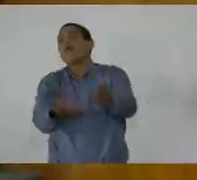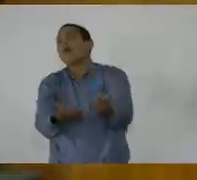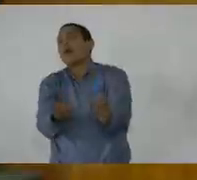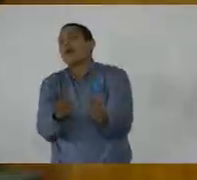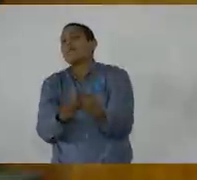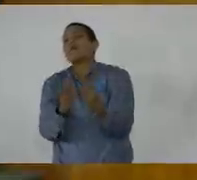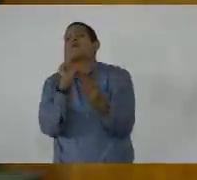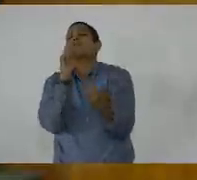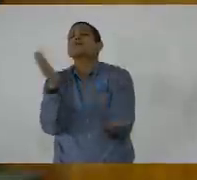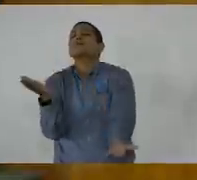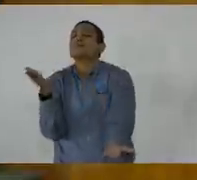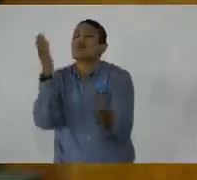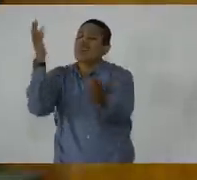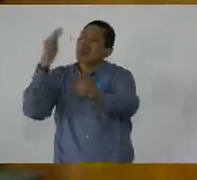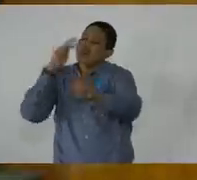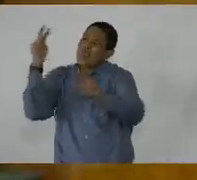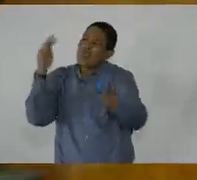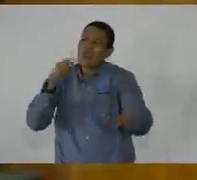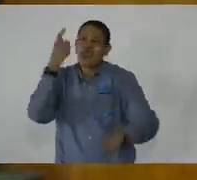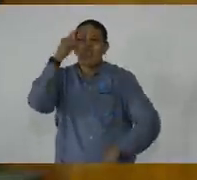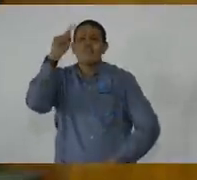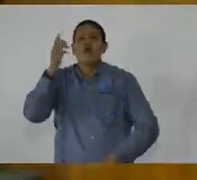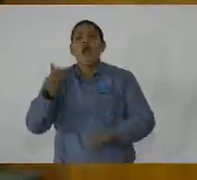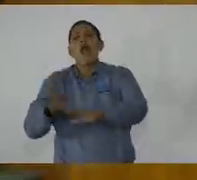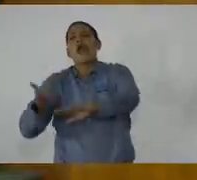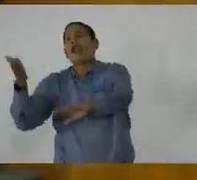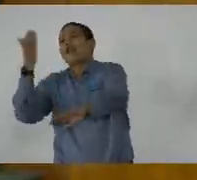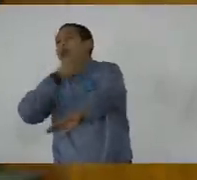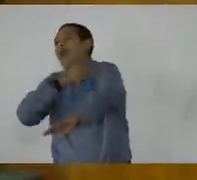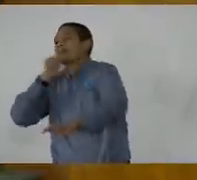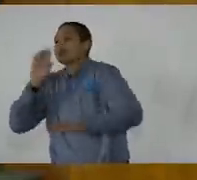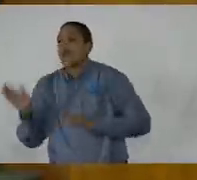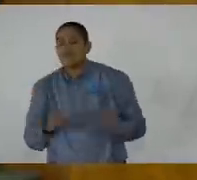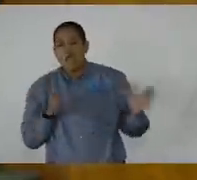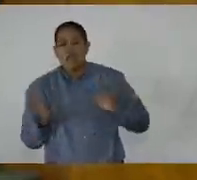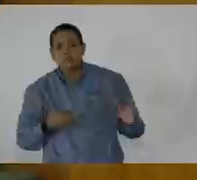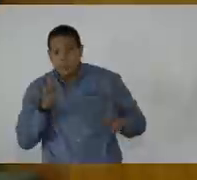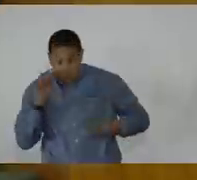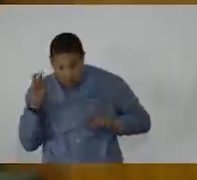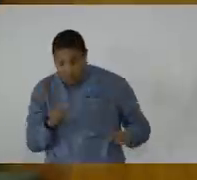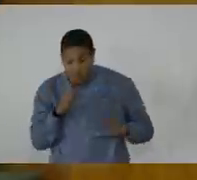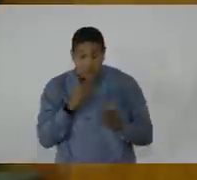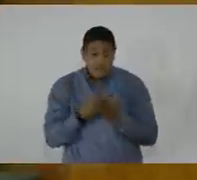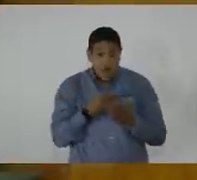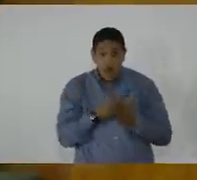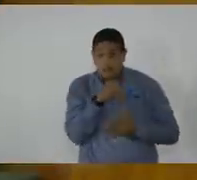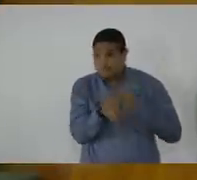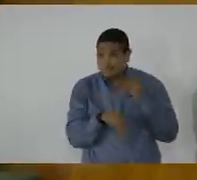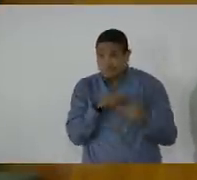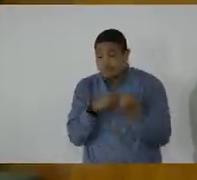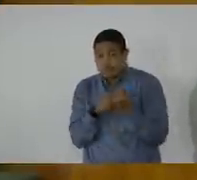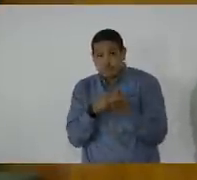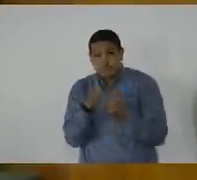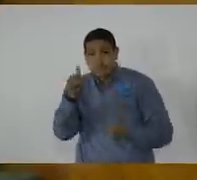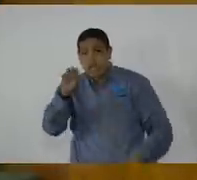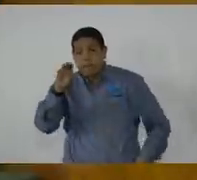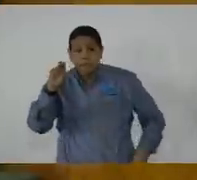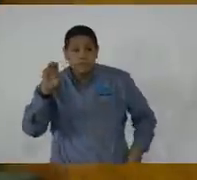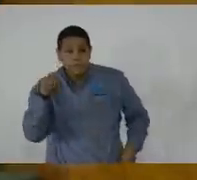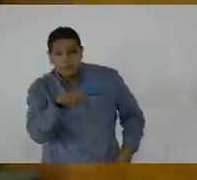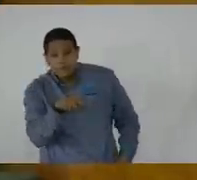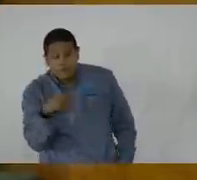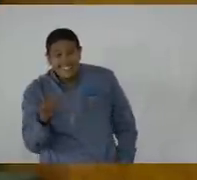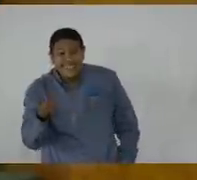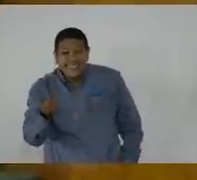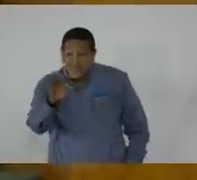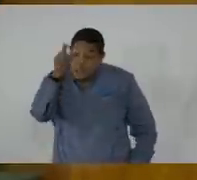made recommendations for an enhanced arrangement to address the financing needs of our MSMEs.